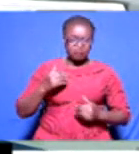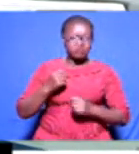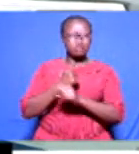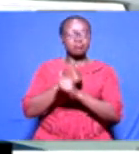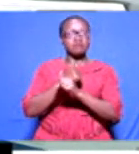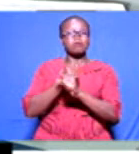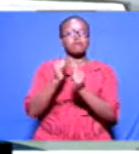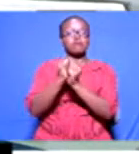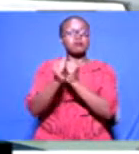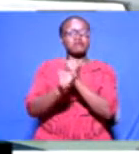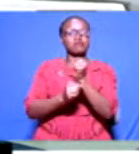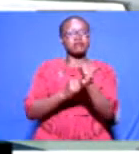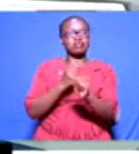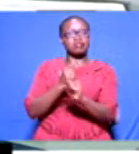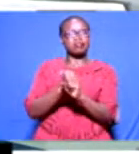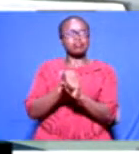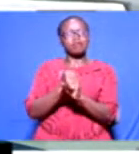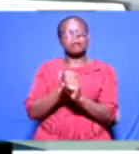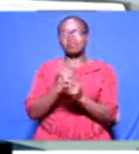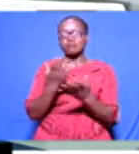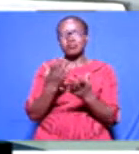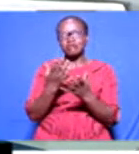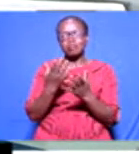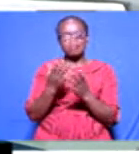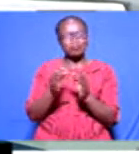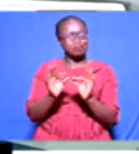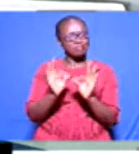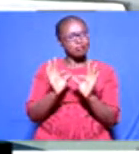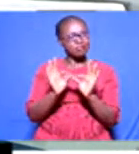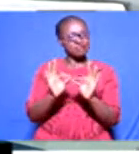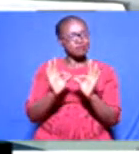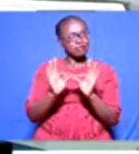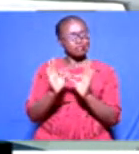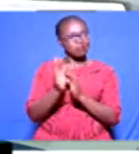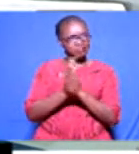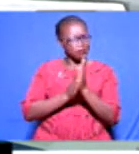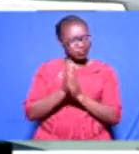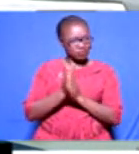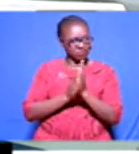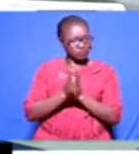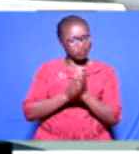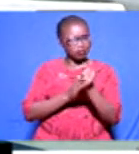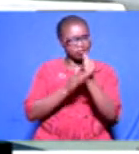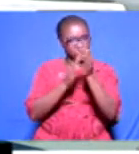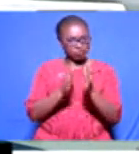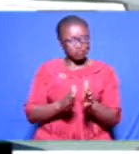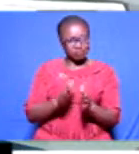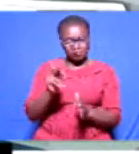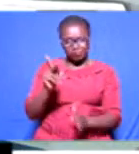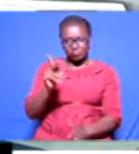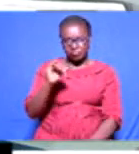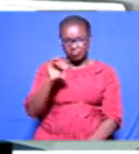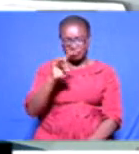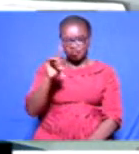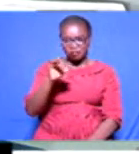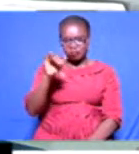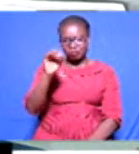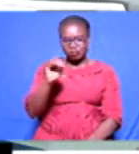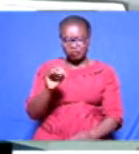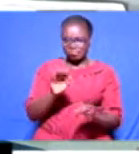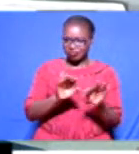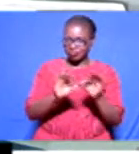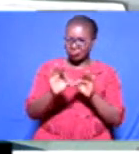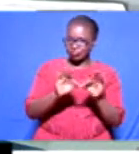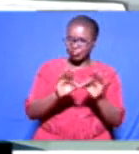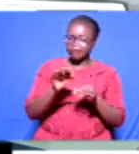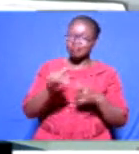eulogized the former president as an astute, charming, and charismatic leader. Kizito described the late president as a